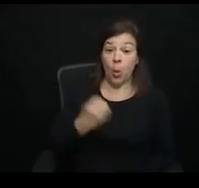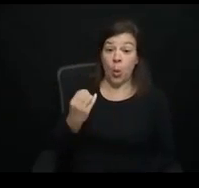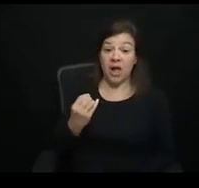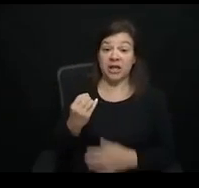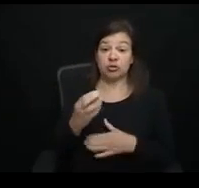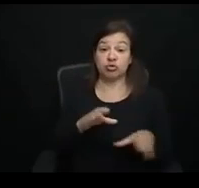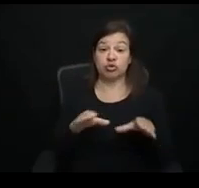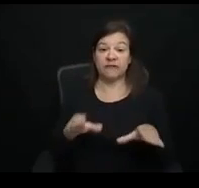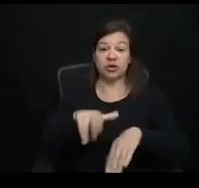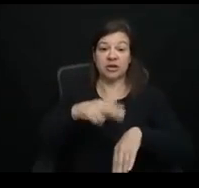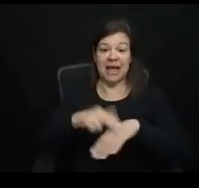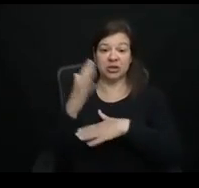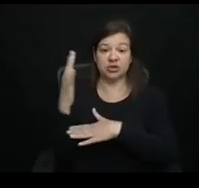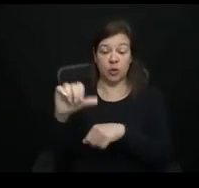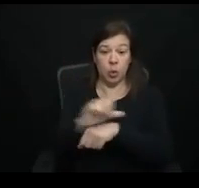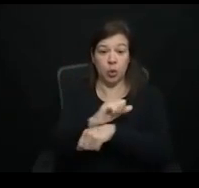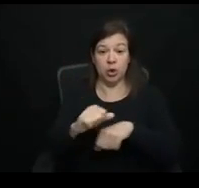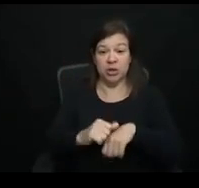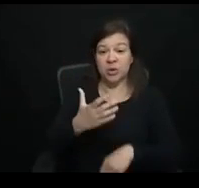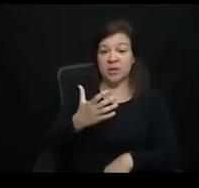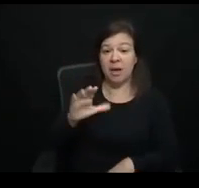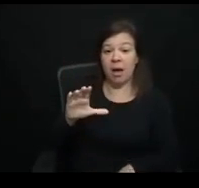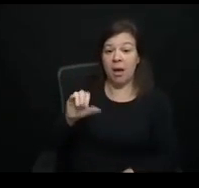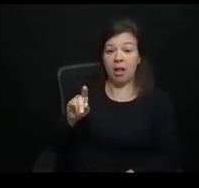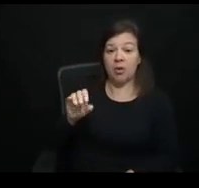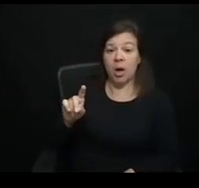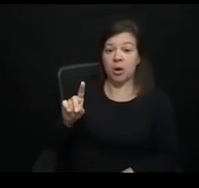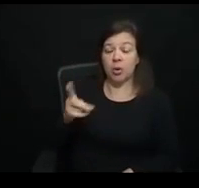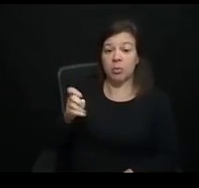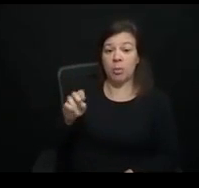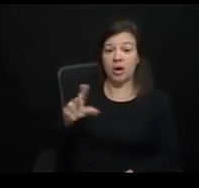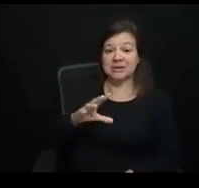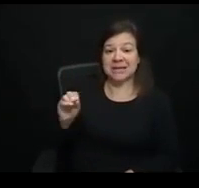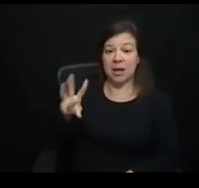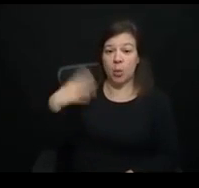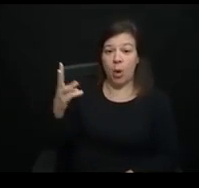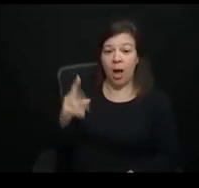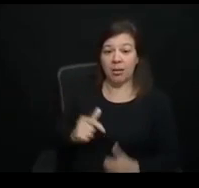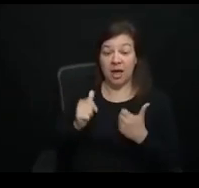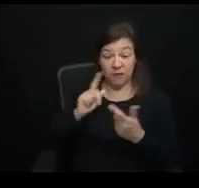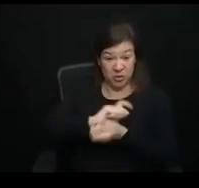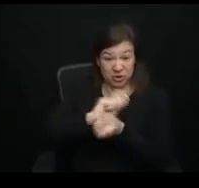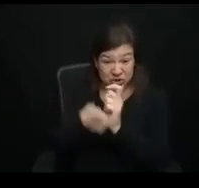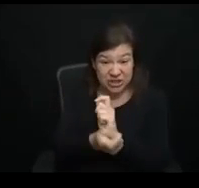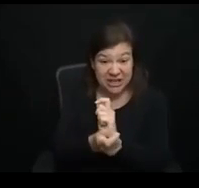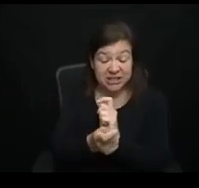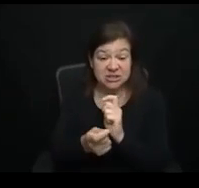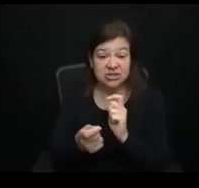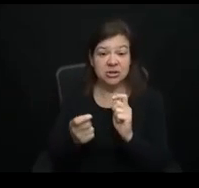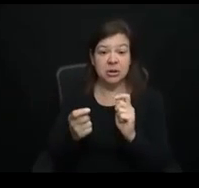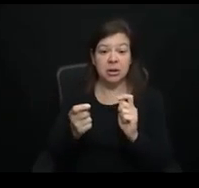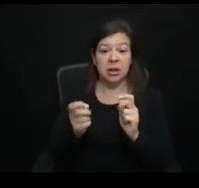working with the Colorado Parks and Wildlife to consider modifications to the hunting season, mainly due to the stress already on